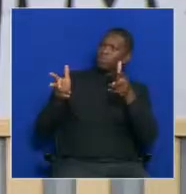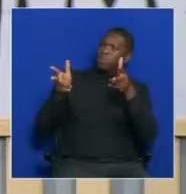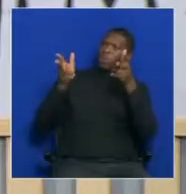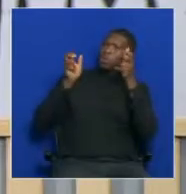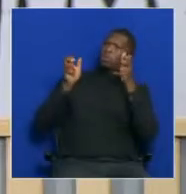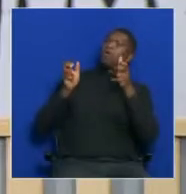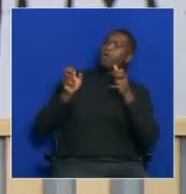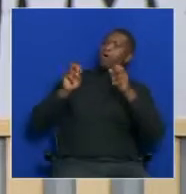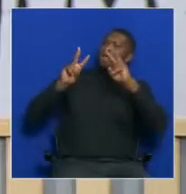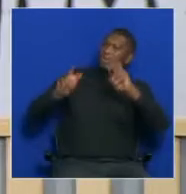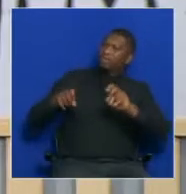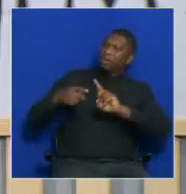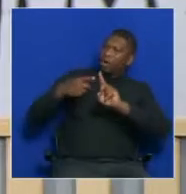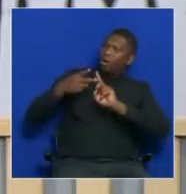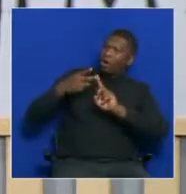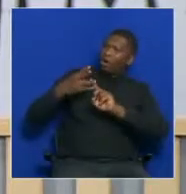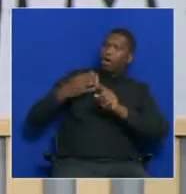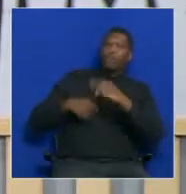investigated and